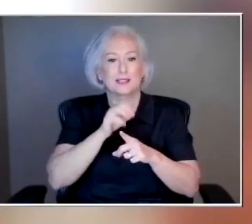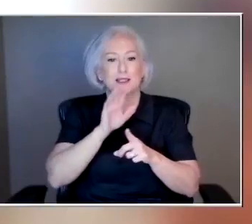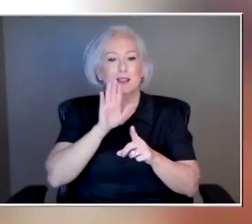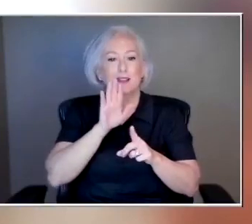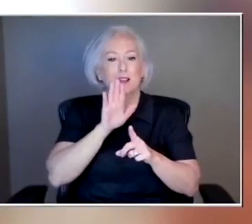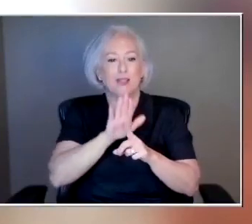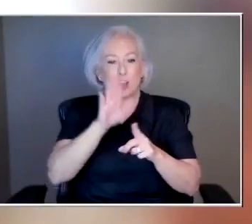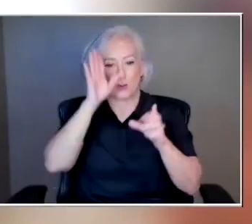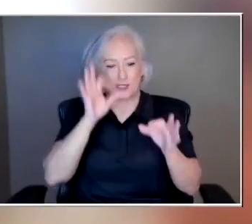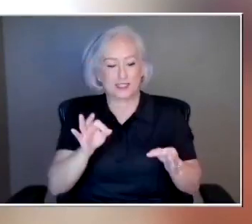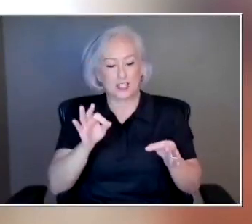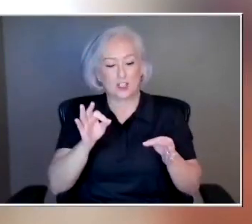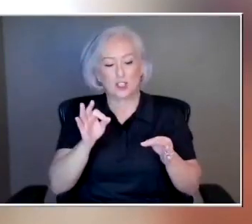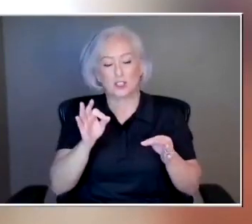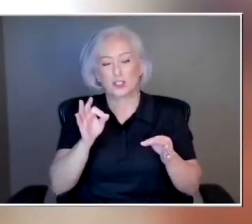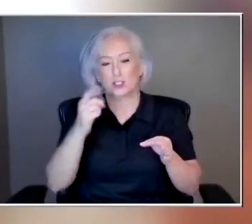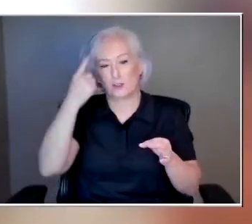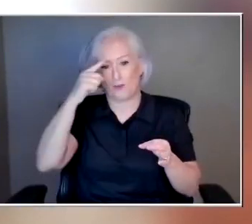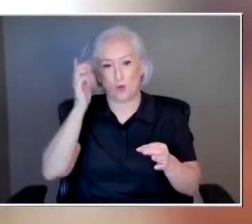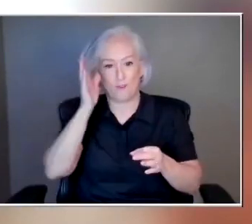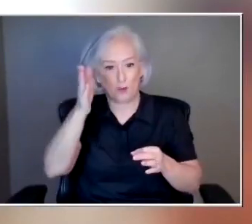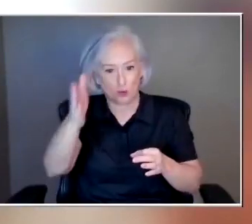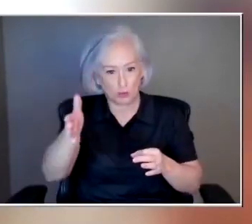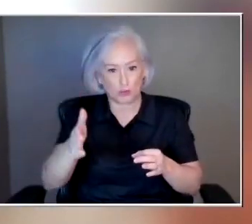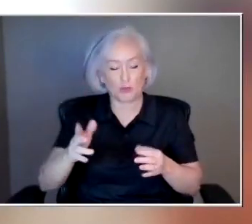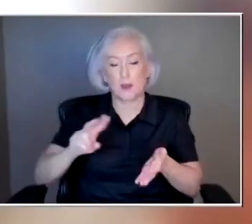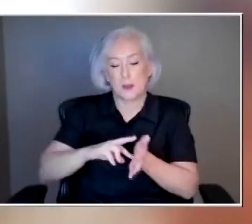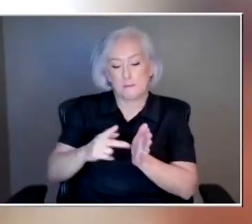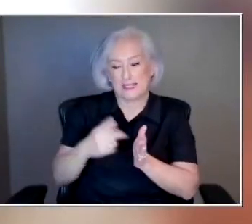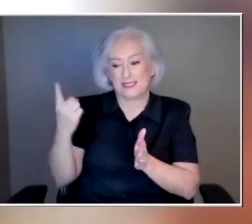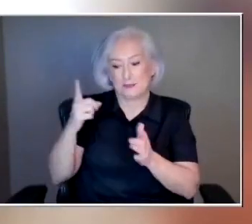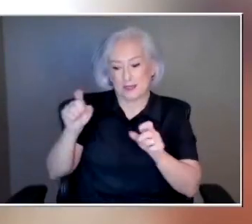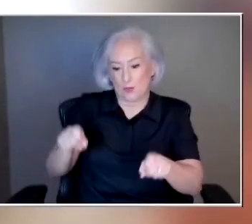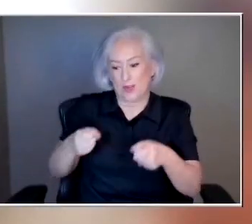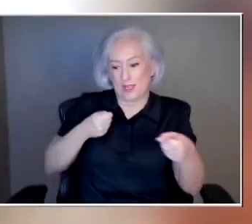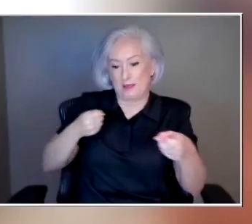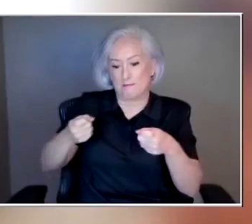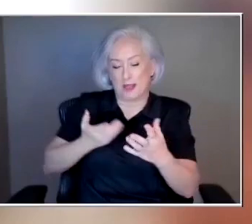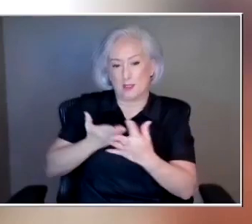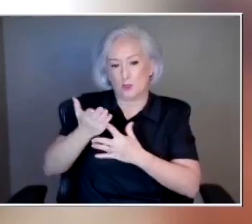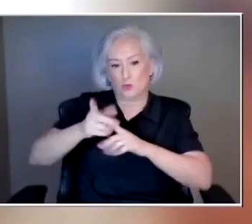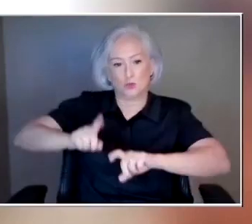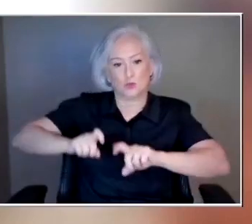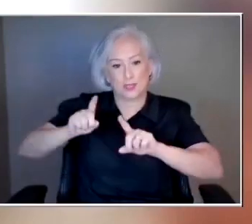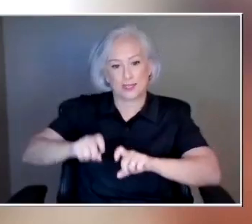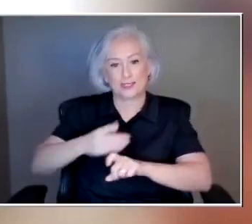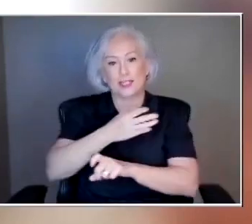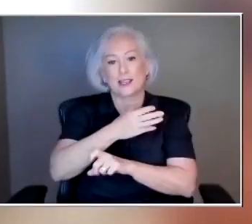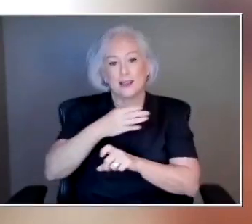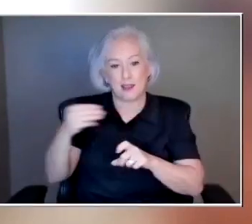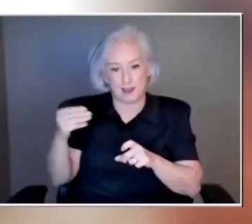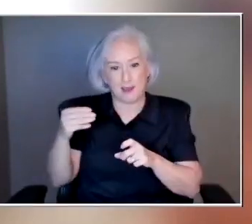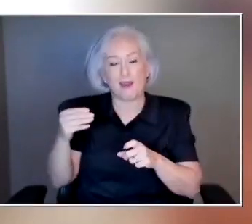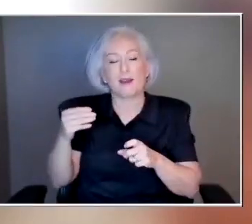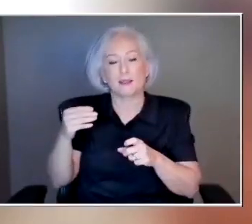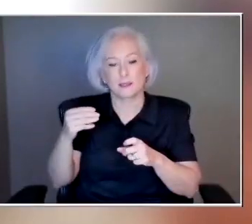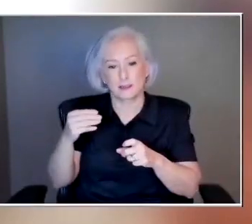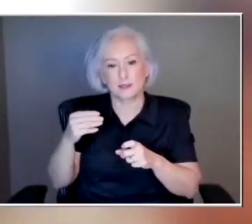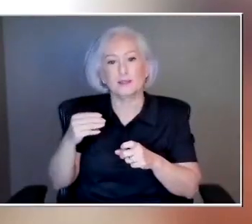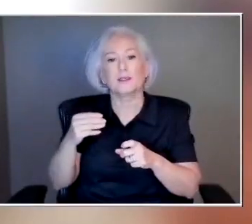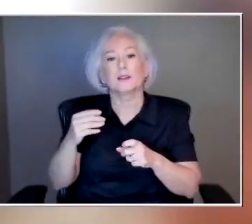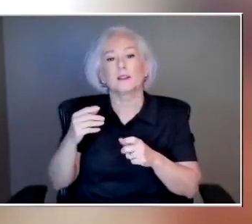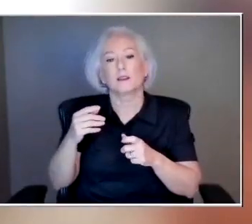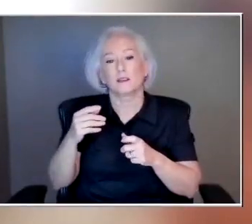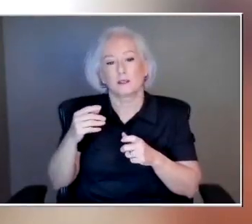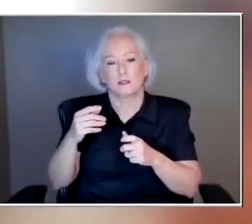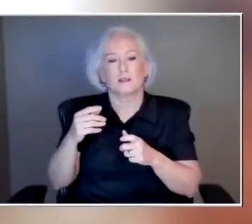life. It's something that we can manage with screening and recommendations and follow-up and being